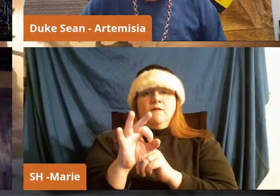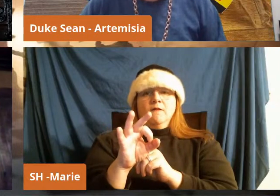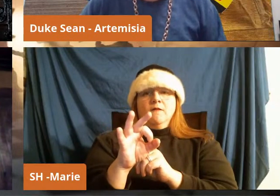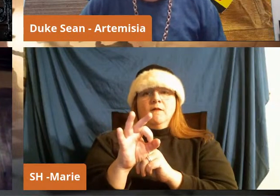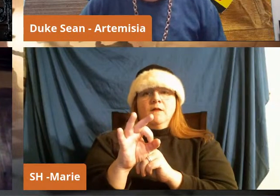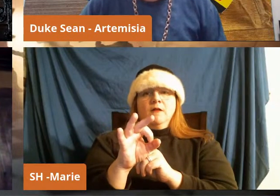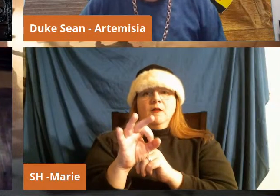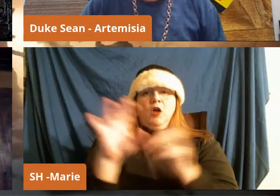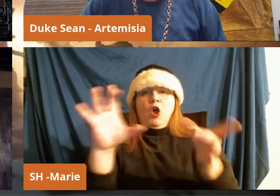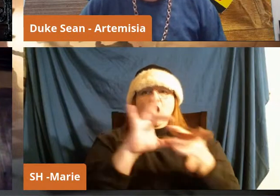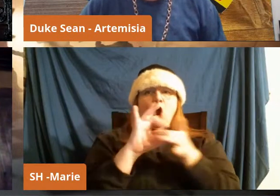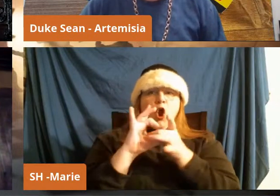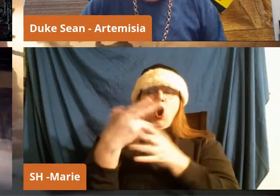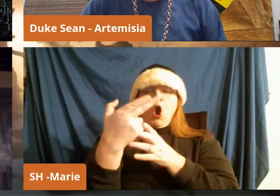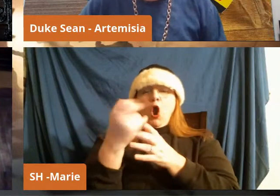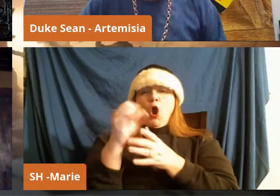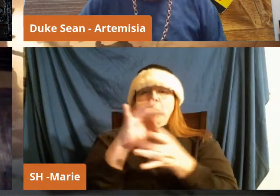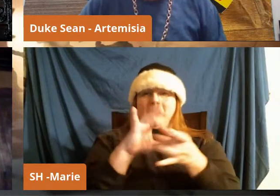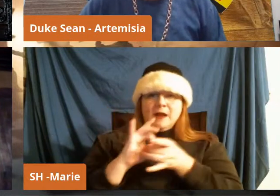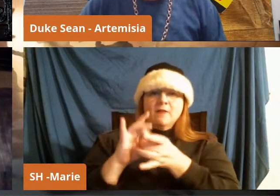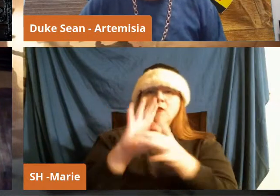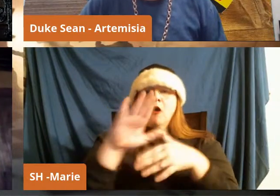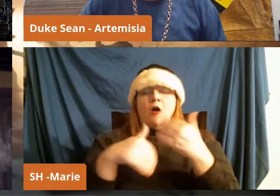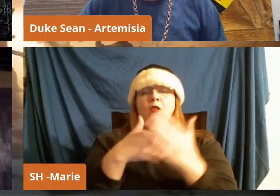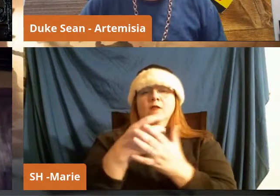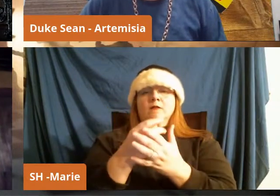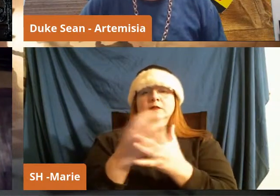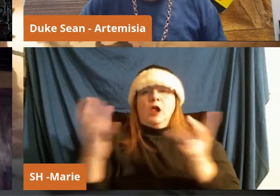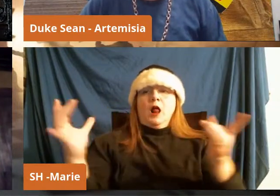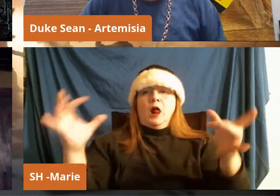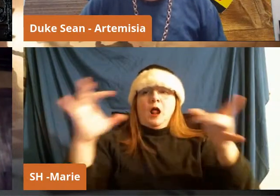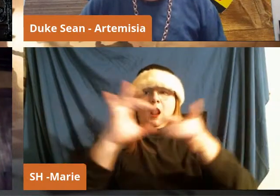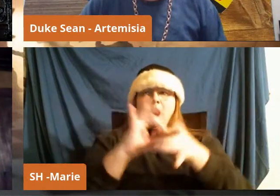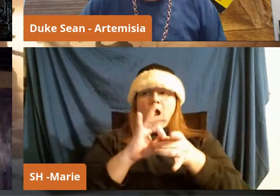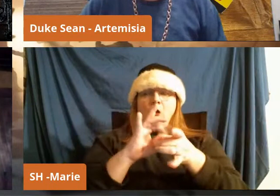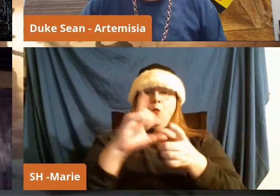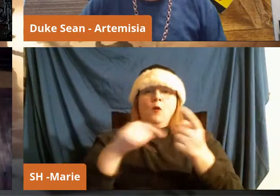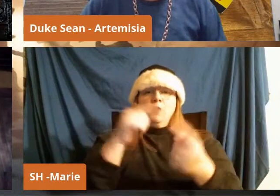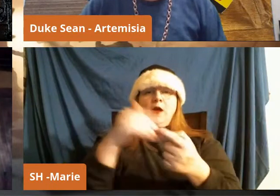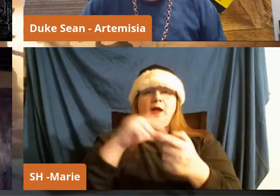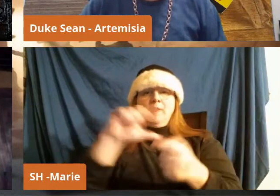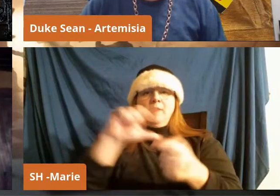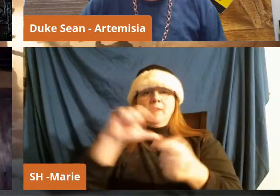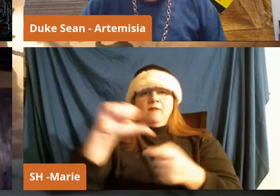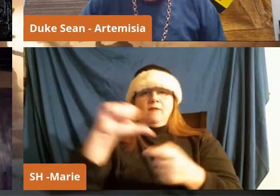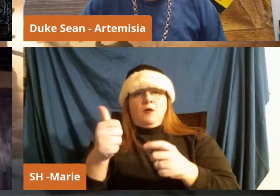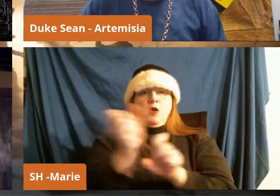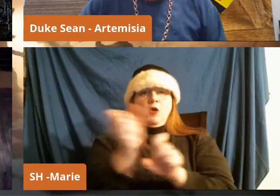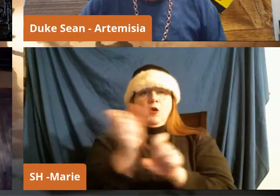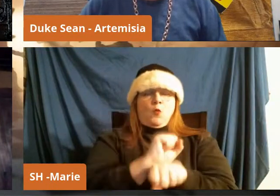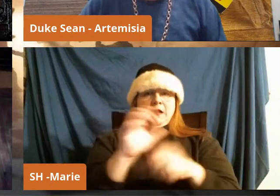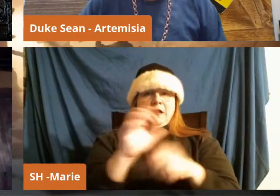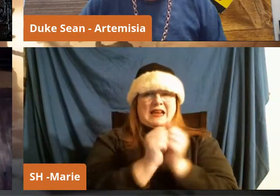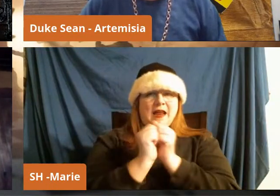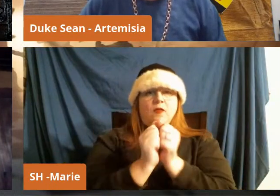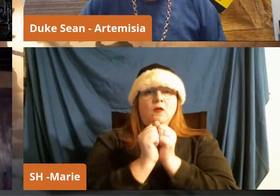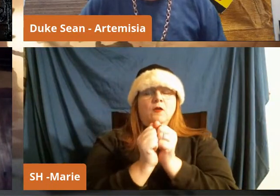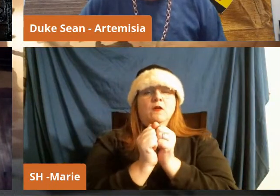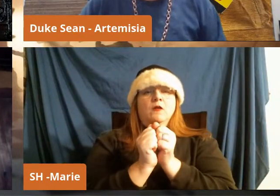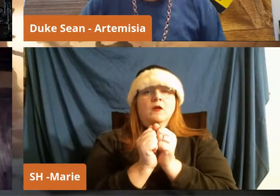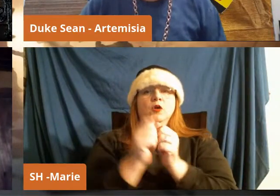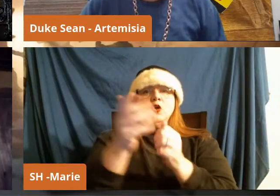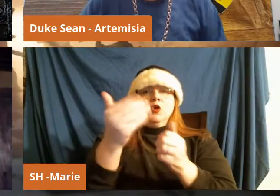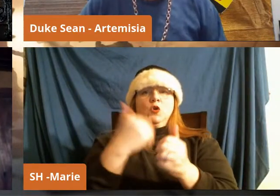the harmony of those other virtues. Like everything, when you have the other virtues working together, you